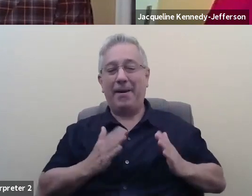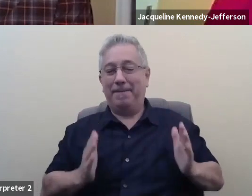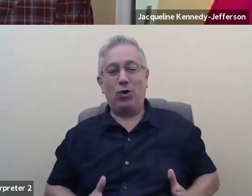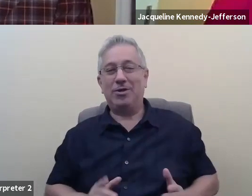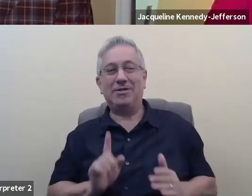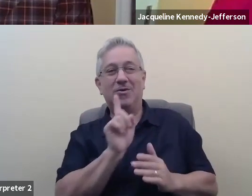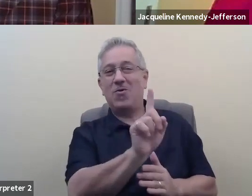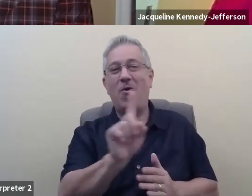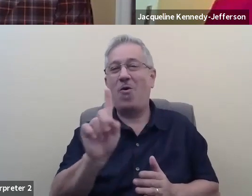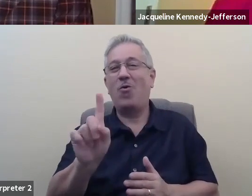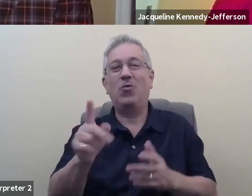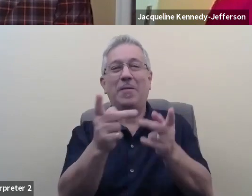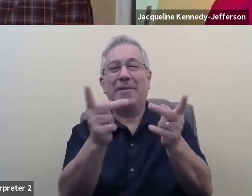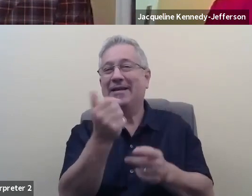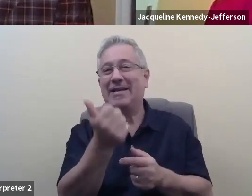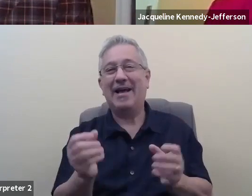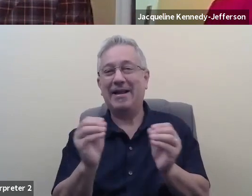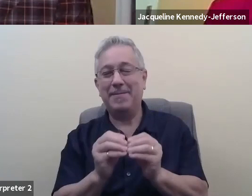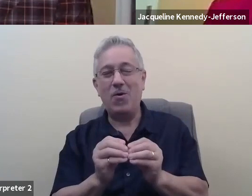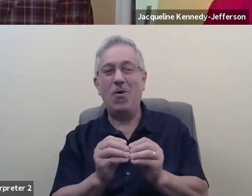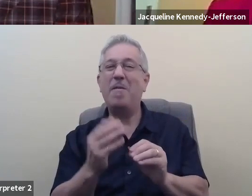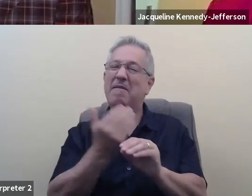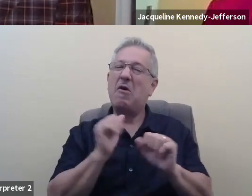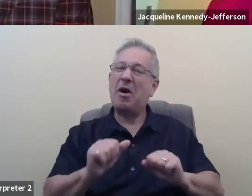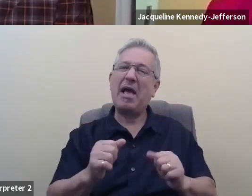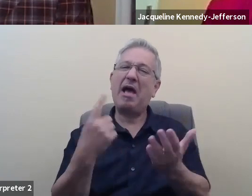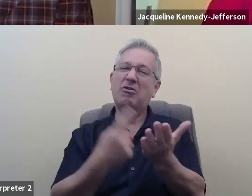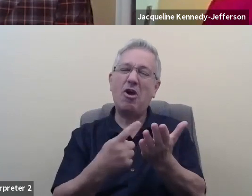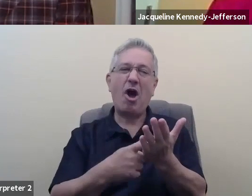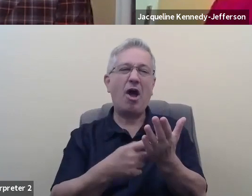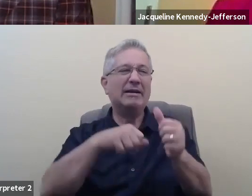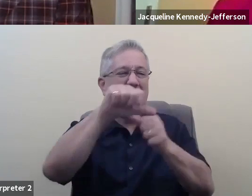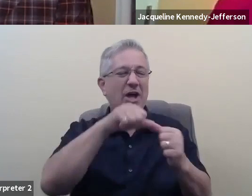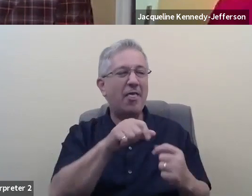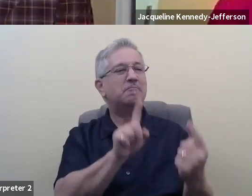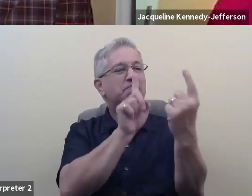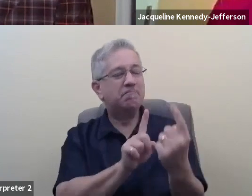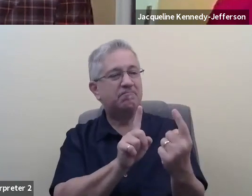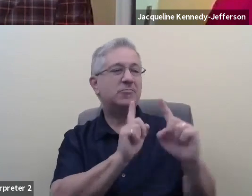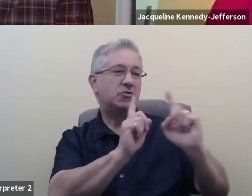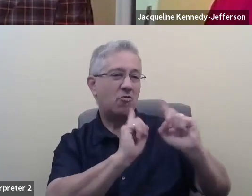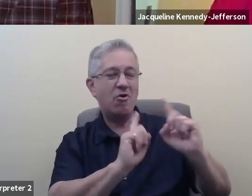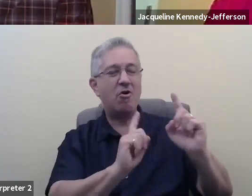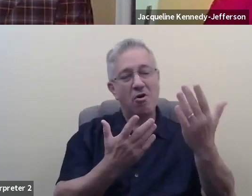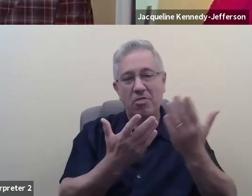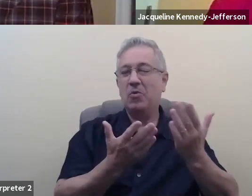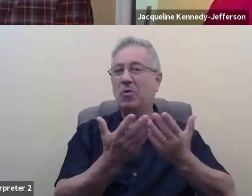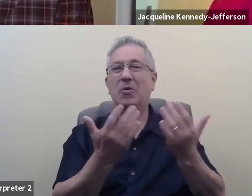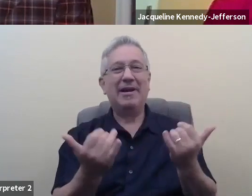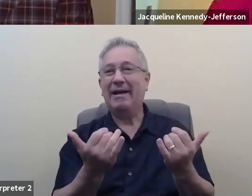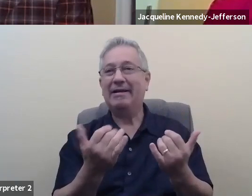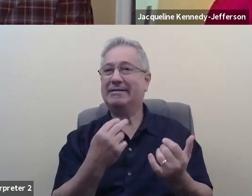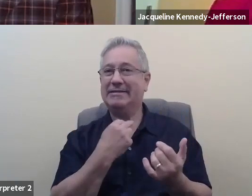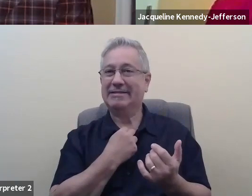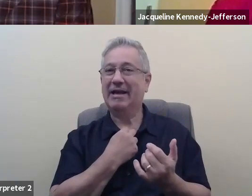talk to managers face to face, understand what a day in the life is for somebody in the lab. So